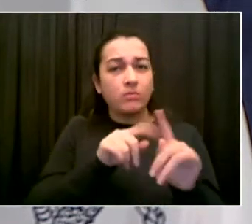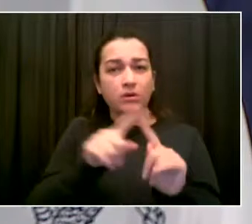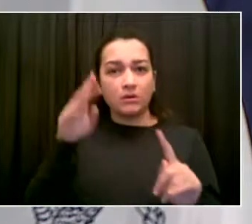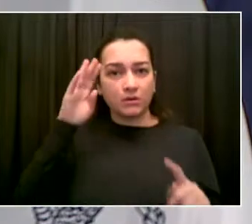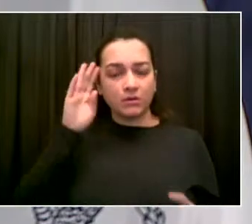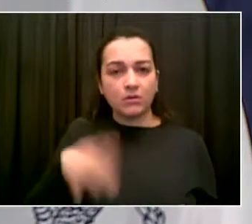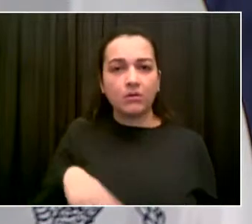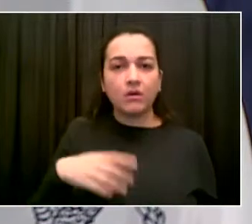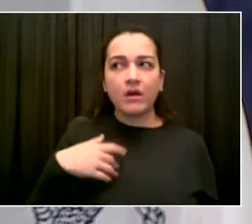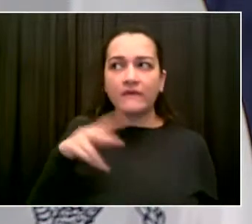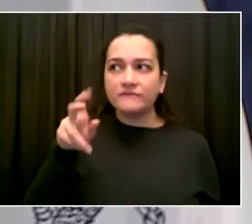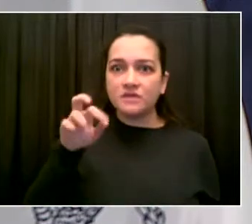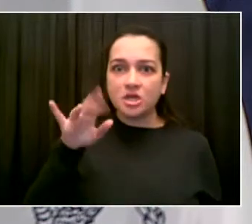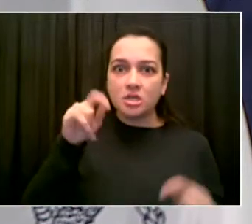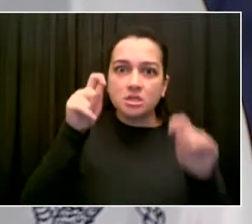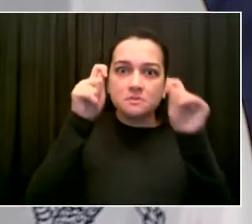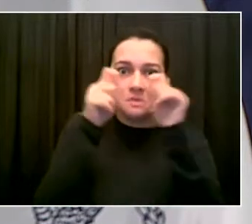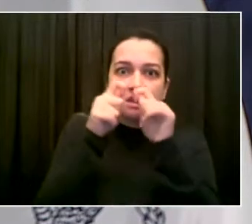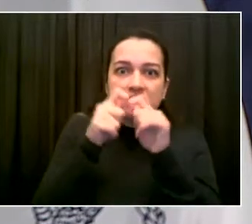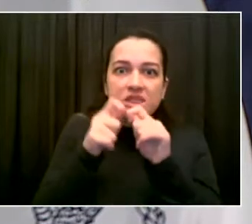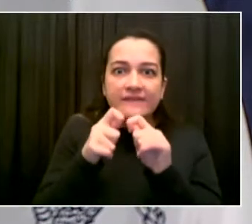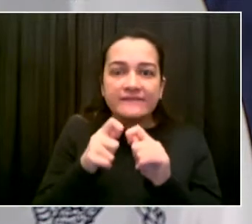The next is Rima from Chalkbeat.